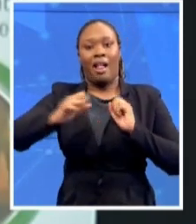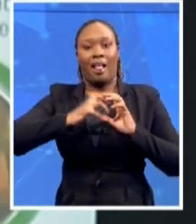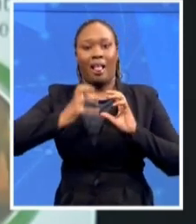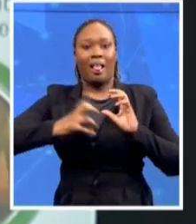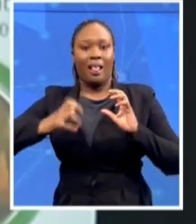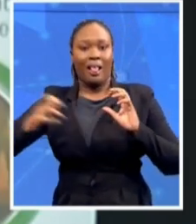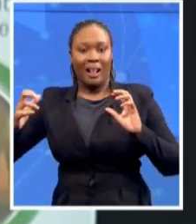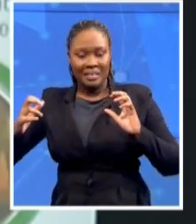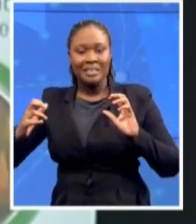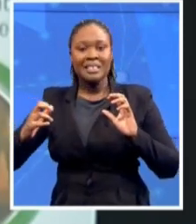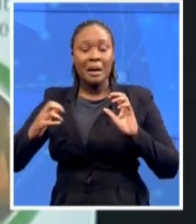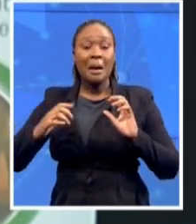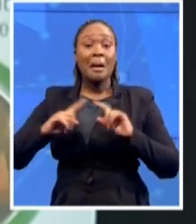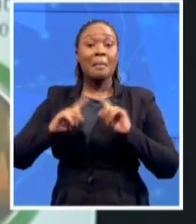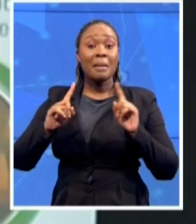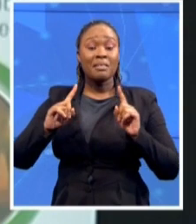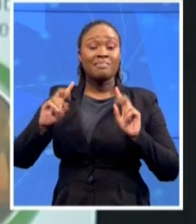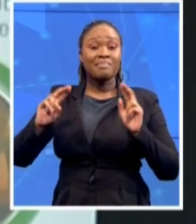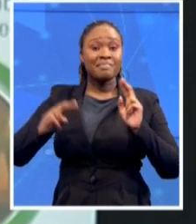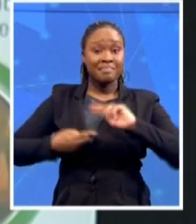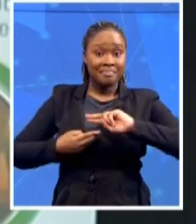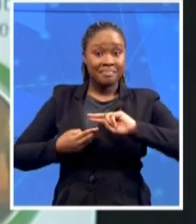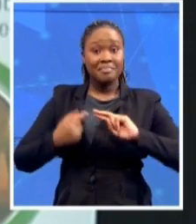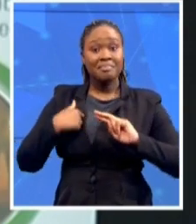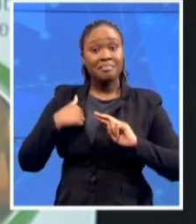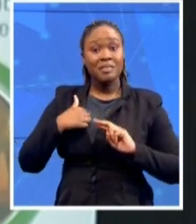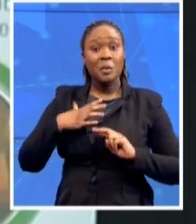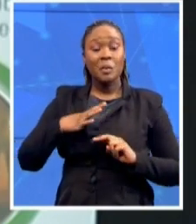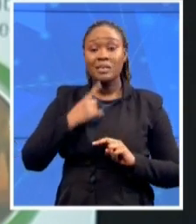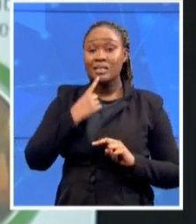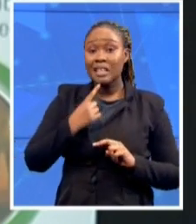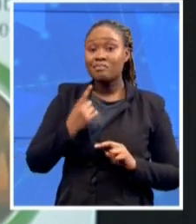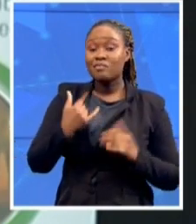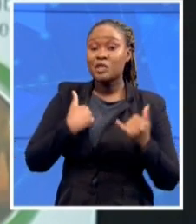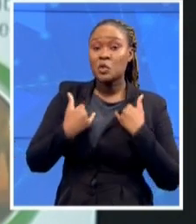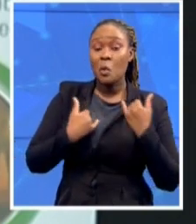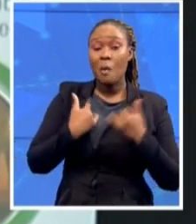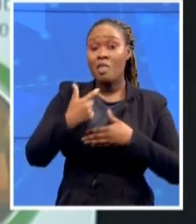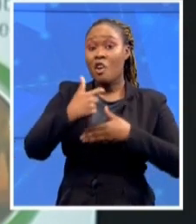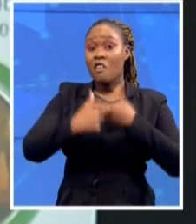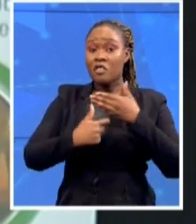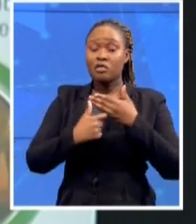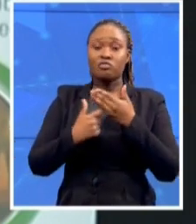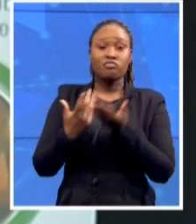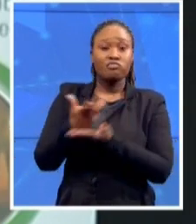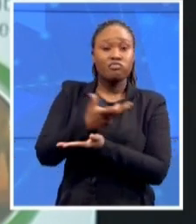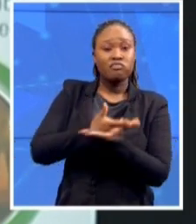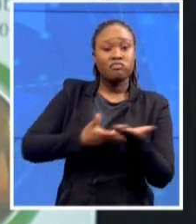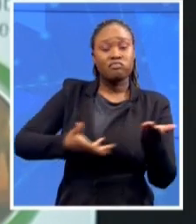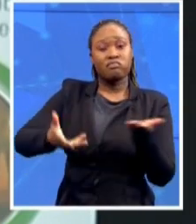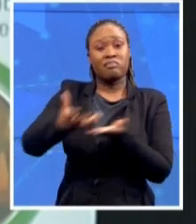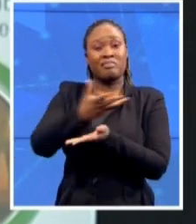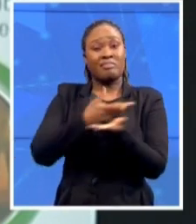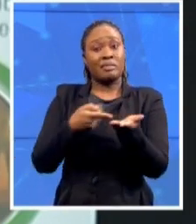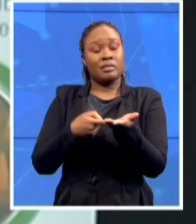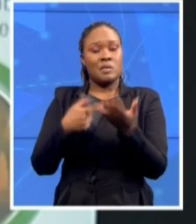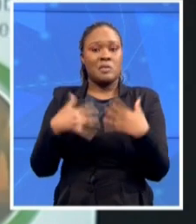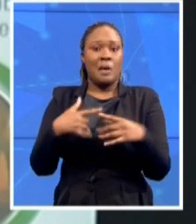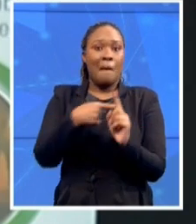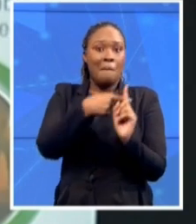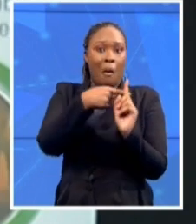conference, Chanda and colleagues. I hope your discussions are fruitful and that this will be an important moment for your